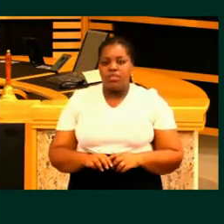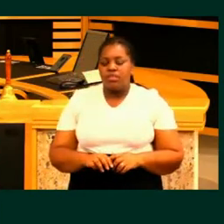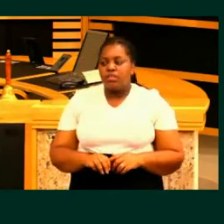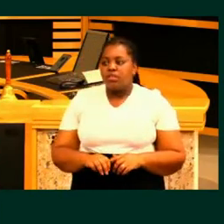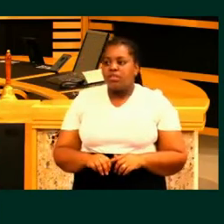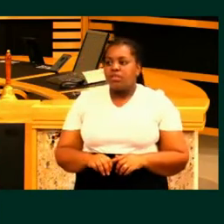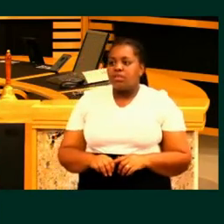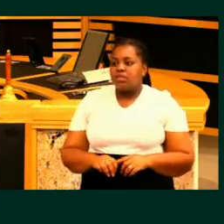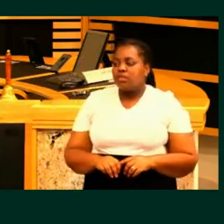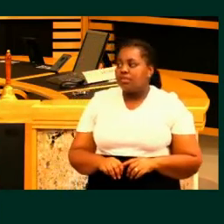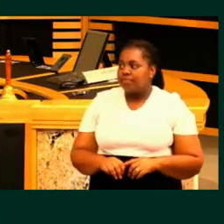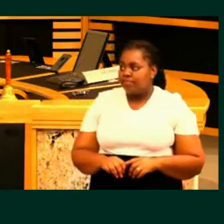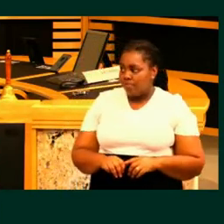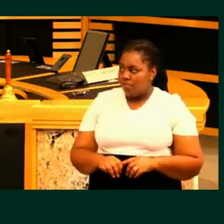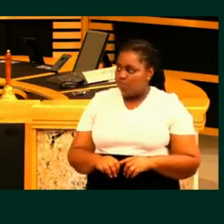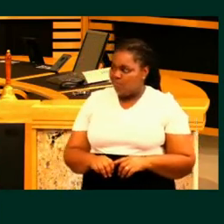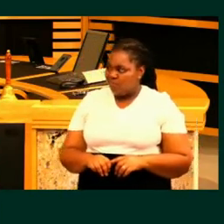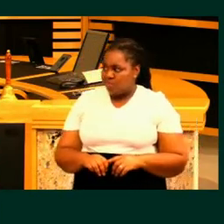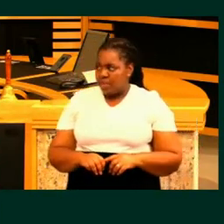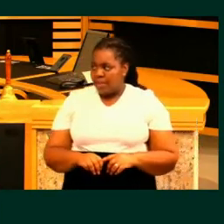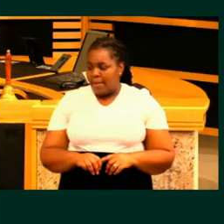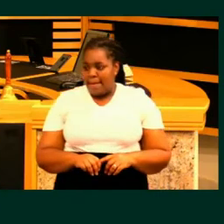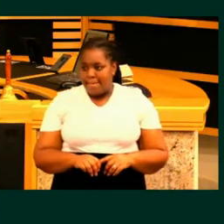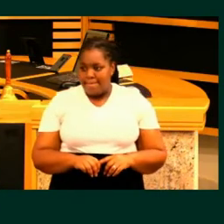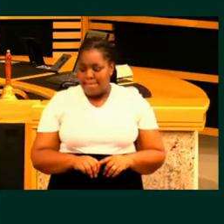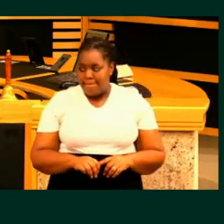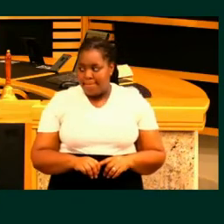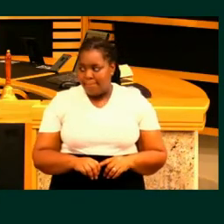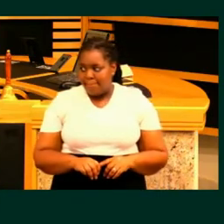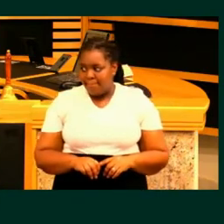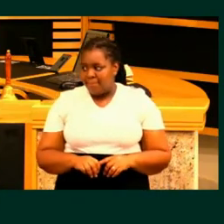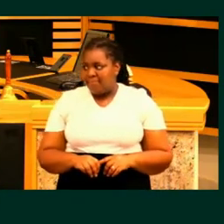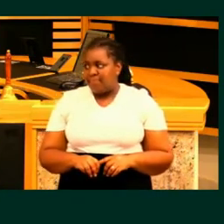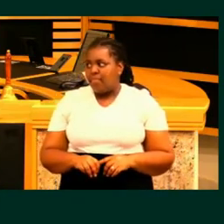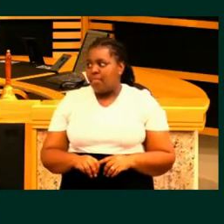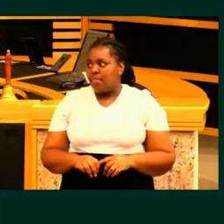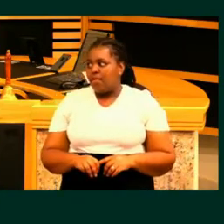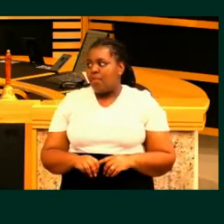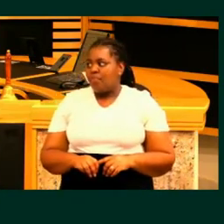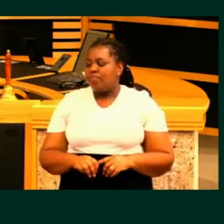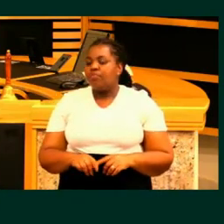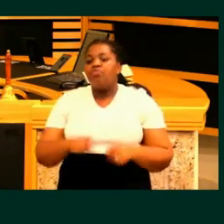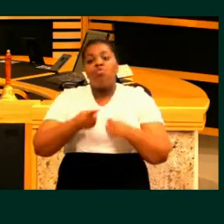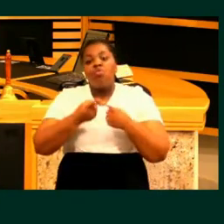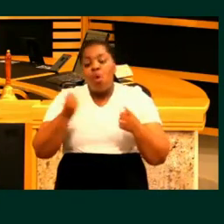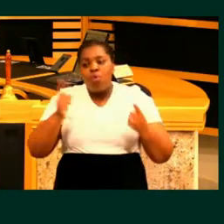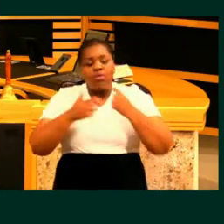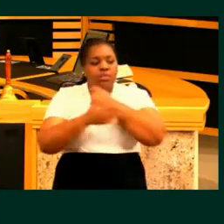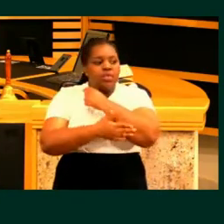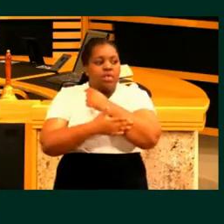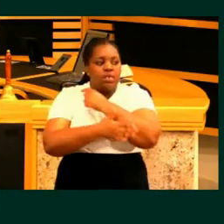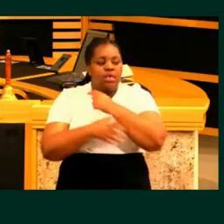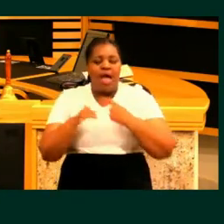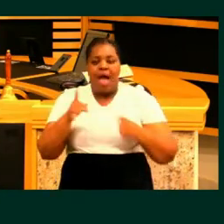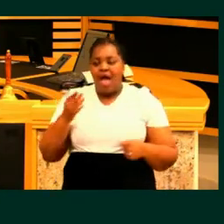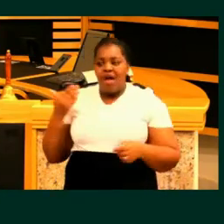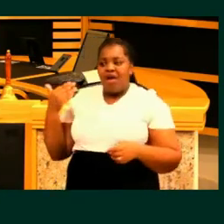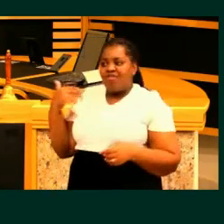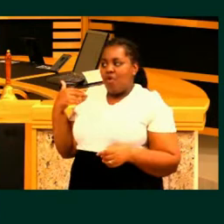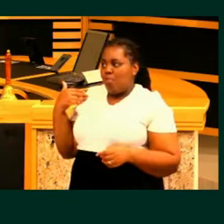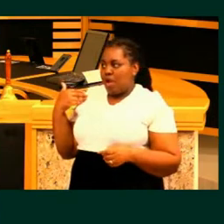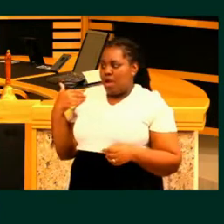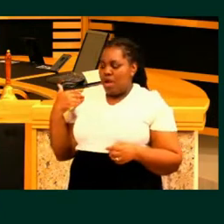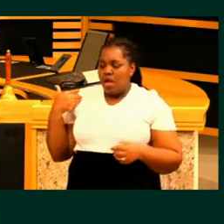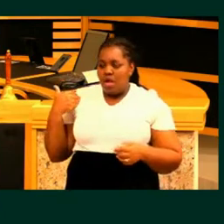us was that those countries are former colonies of